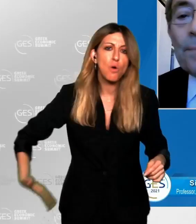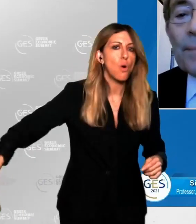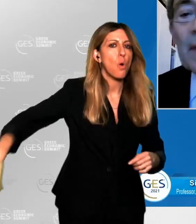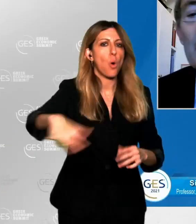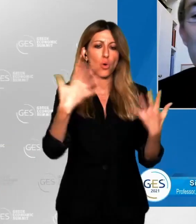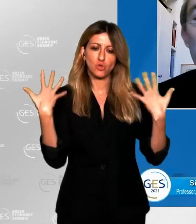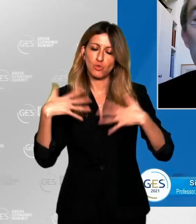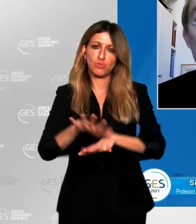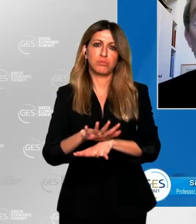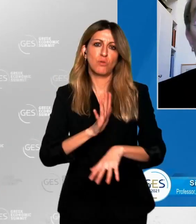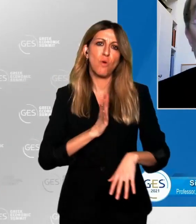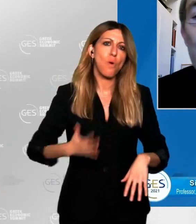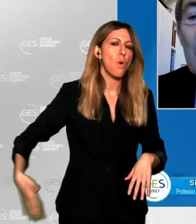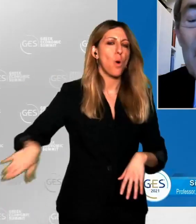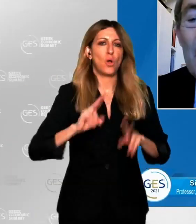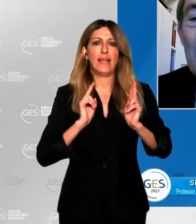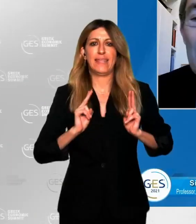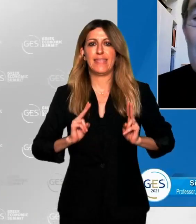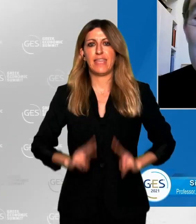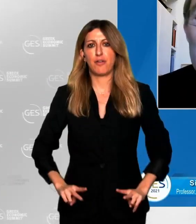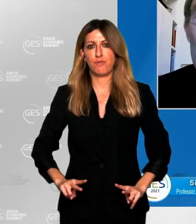inclusive growth